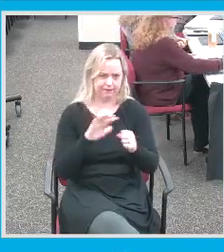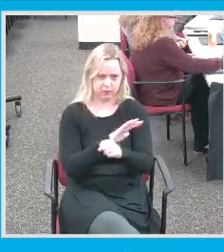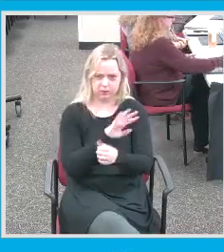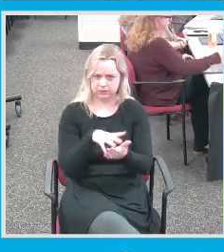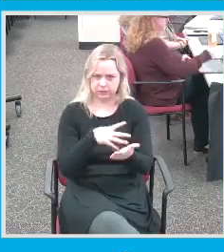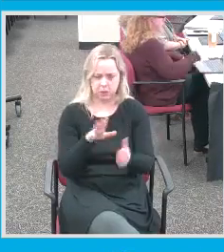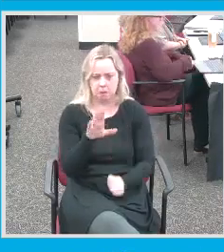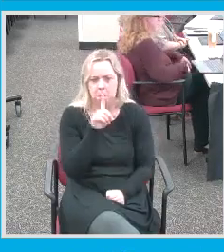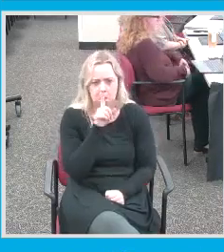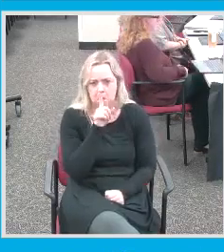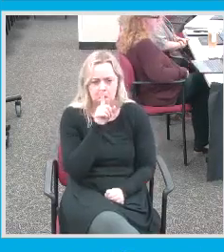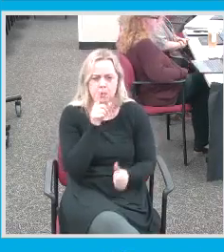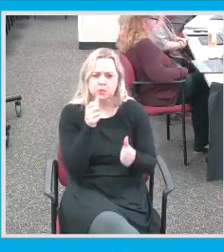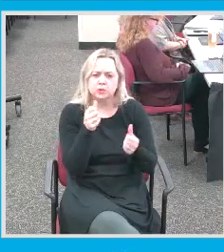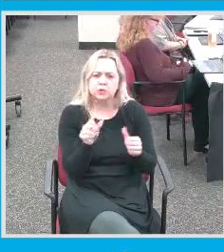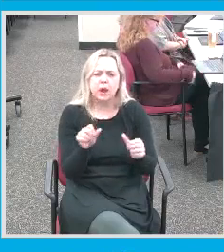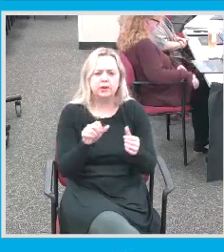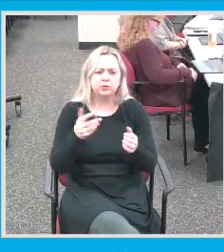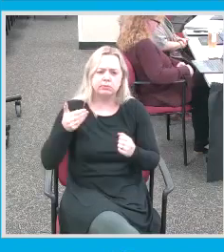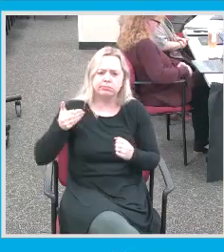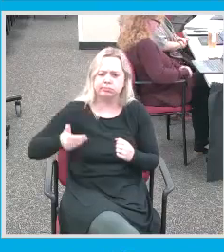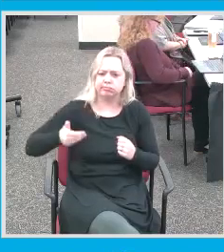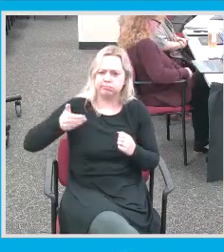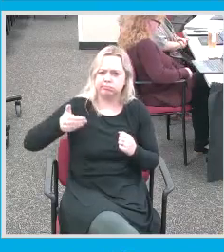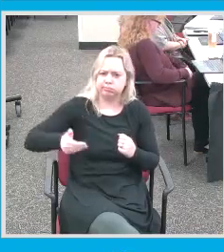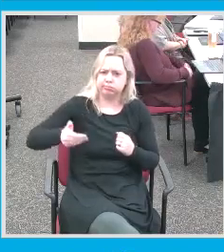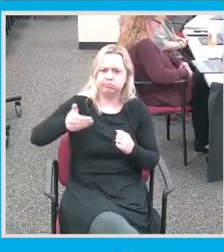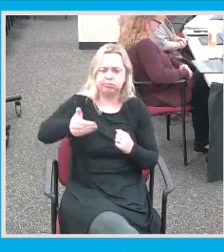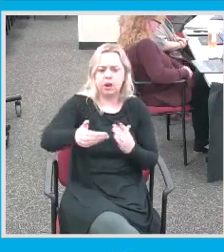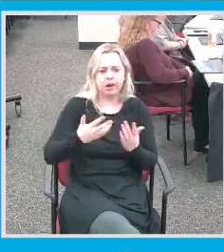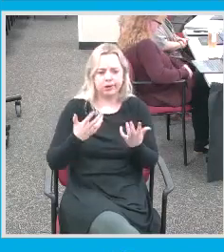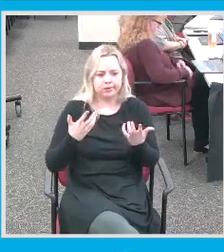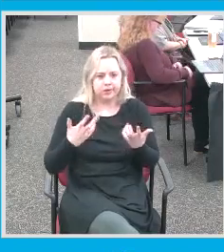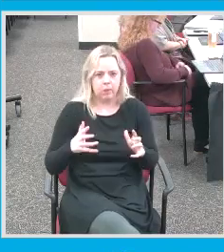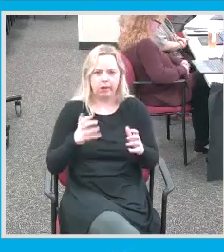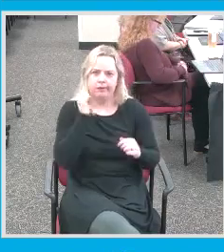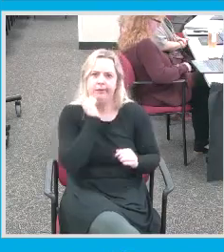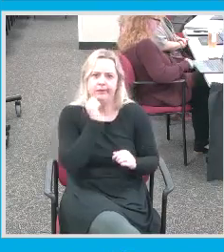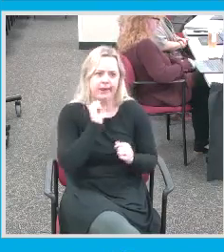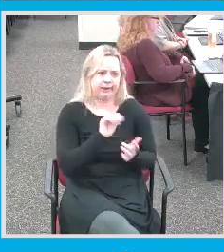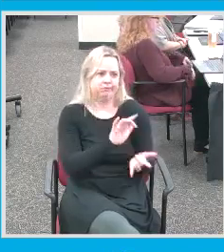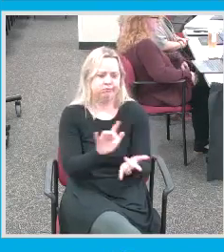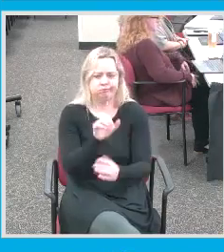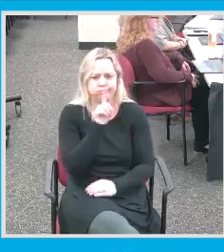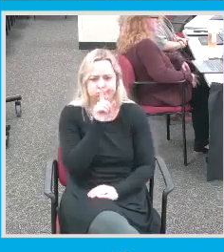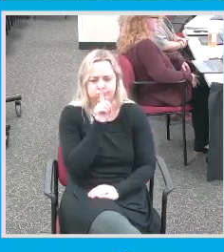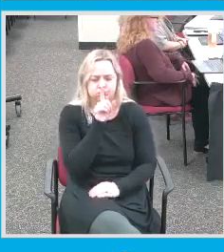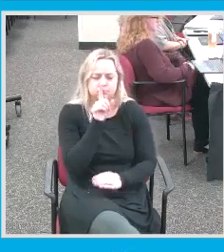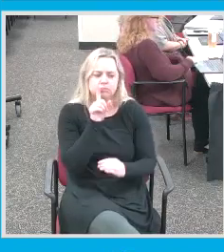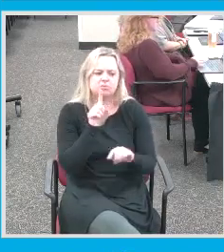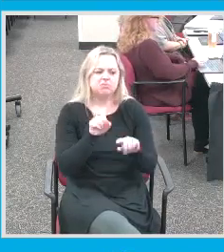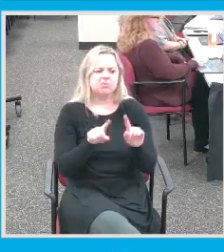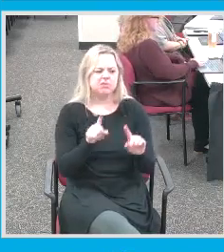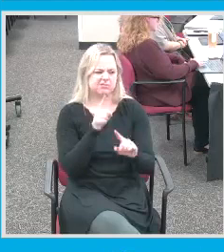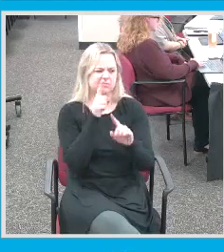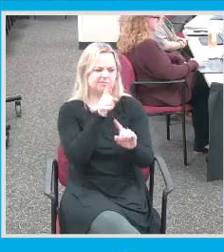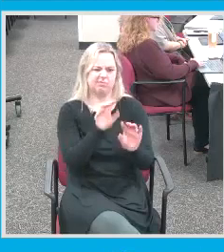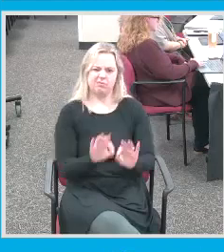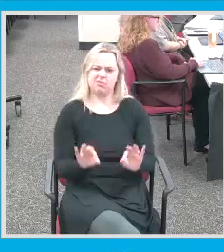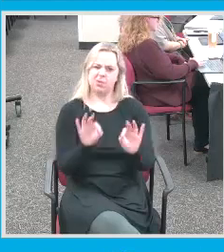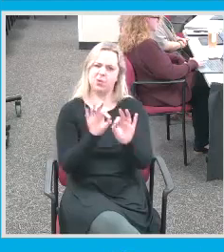don't try to overburden anybody's calendar with these kinds of tours. But I think it would be beneficial for all of us to learn what we can about our